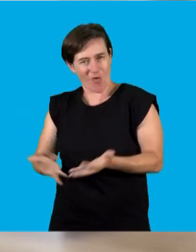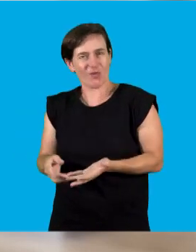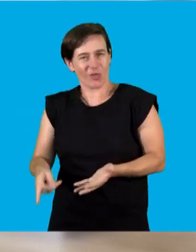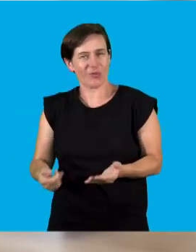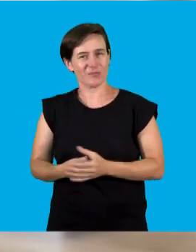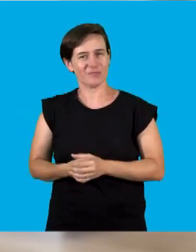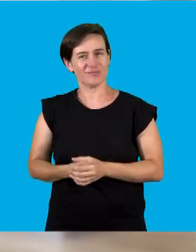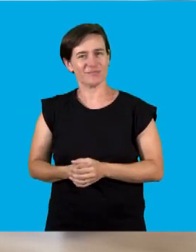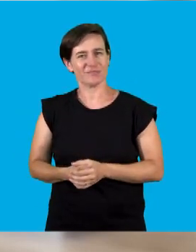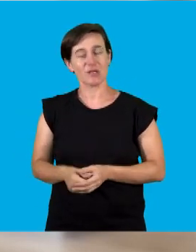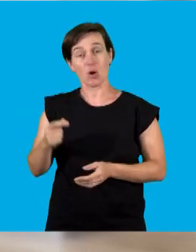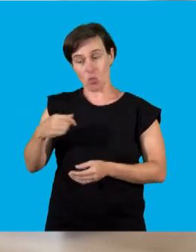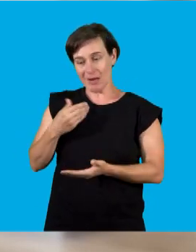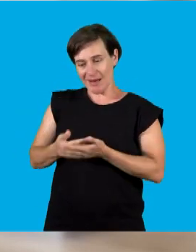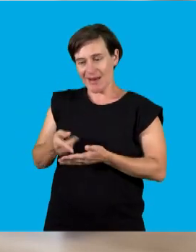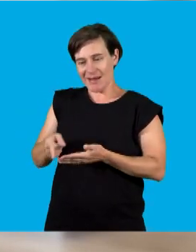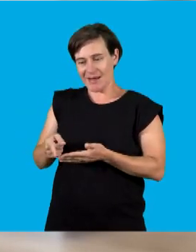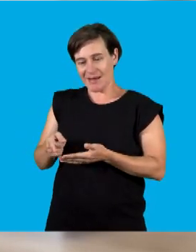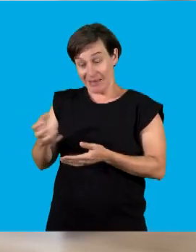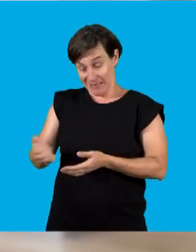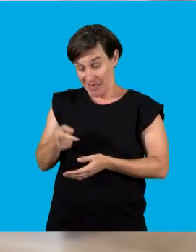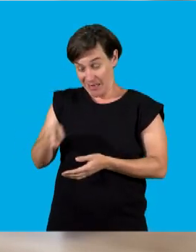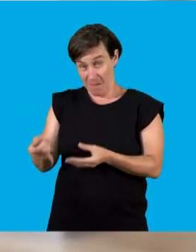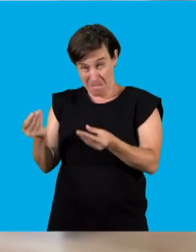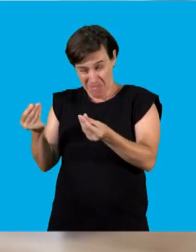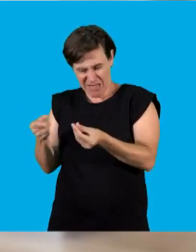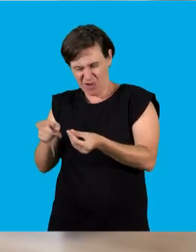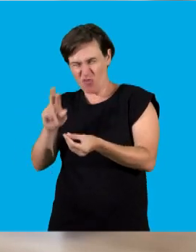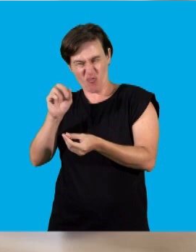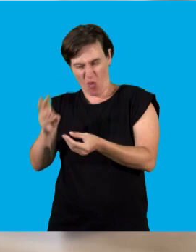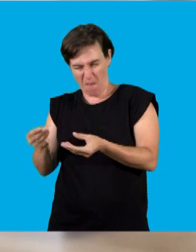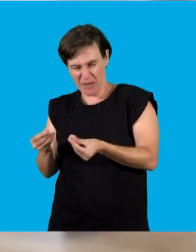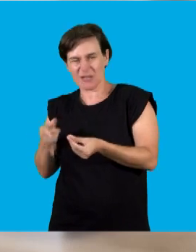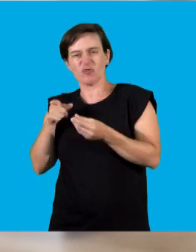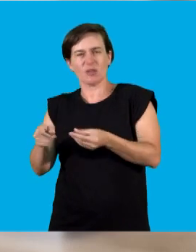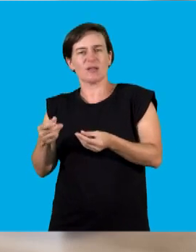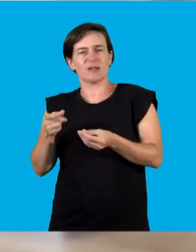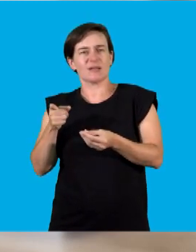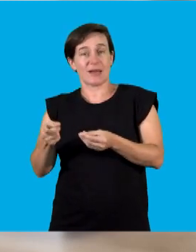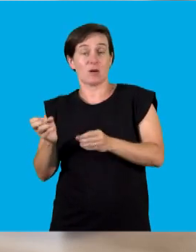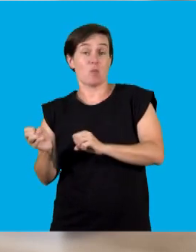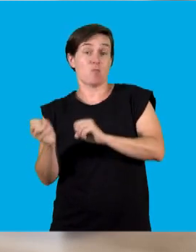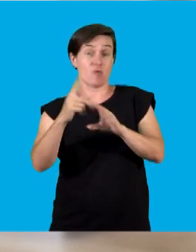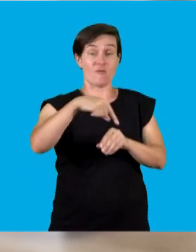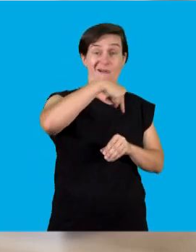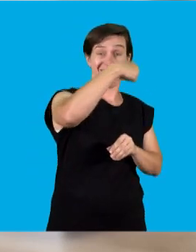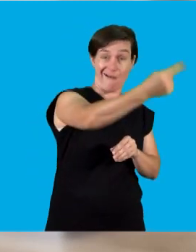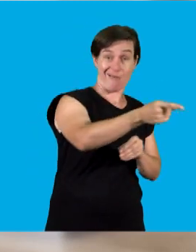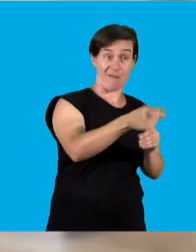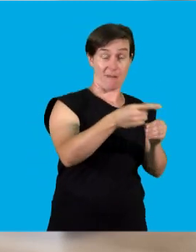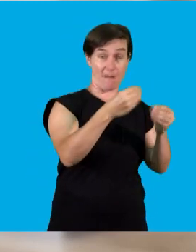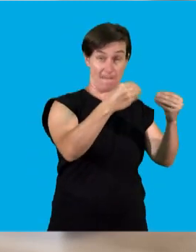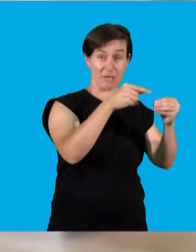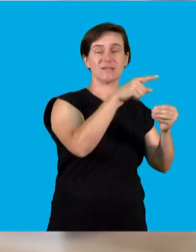Nature in order for us to be able to take that particular materials and move them to the other sector, which is going